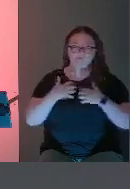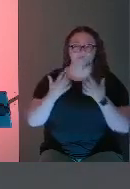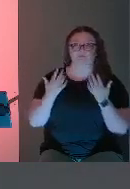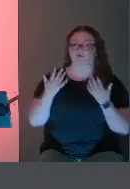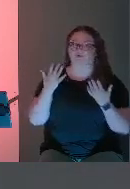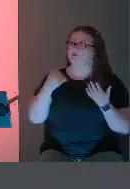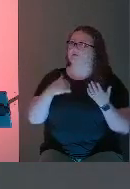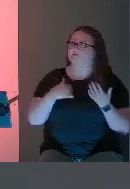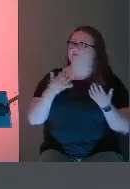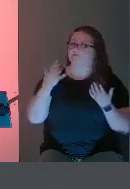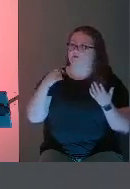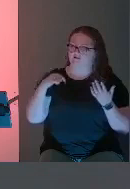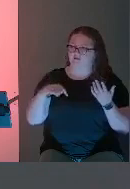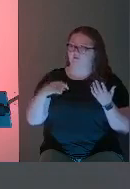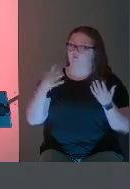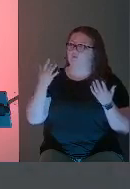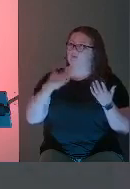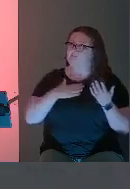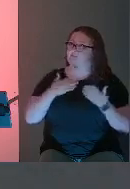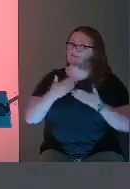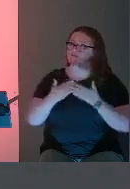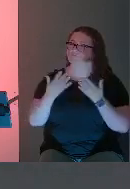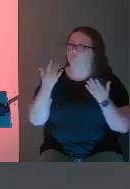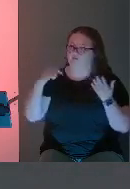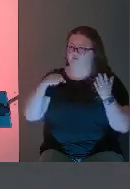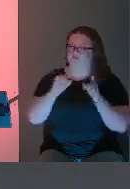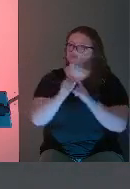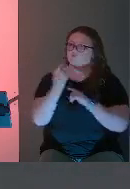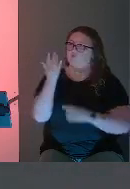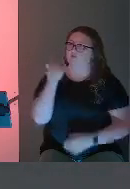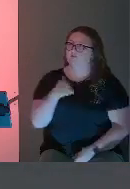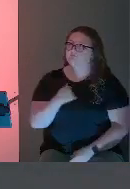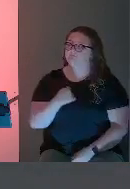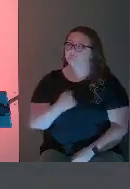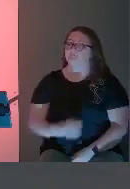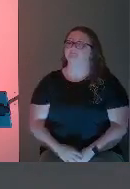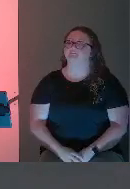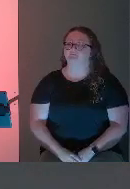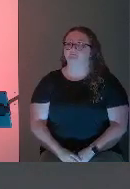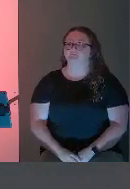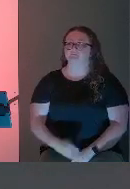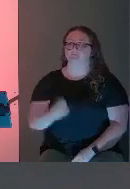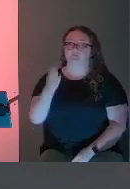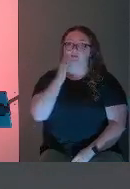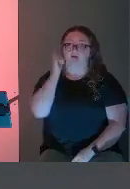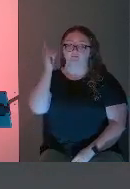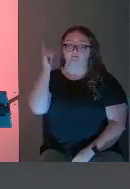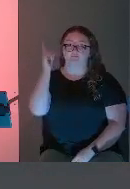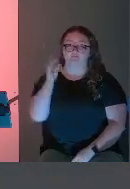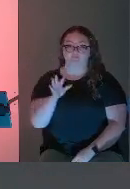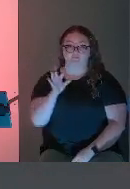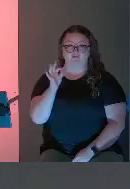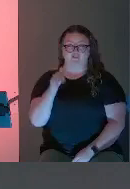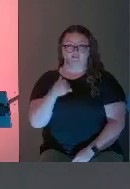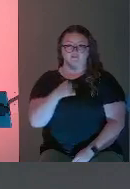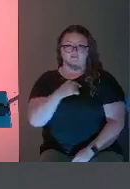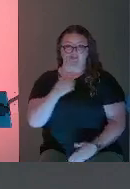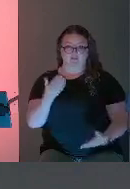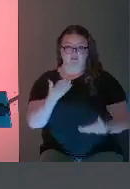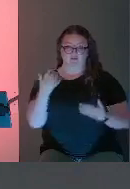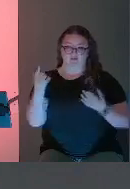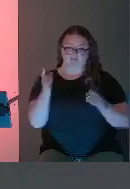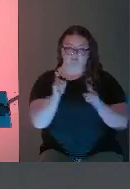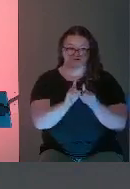why me? Why this baby? Why this situation? Why? God finds us in our valleys